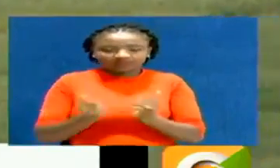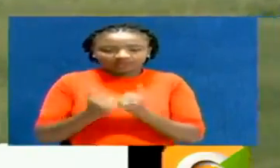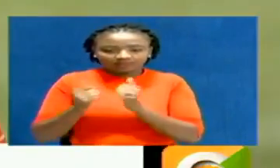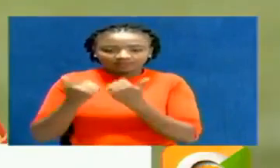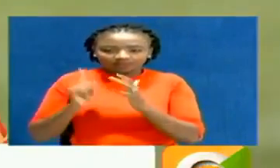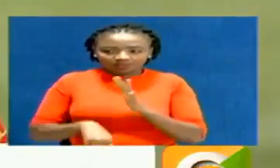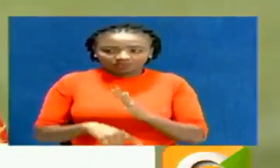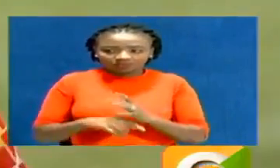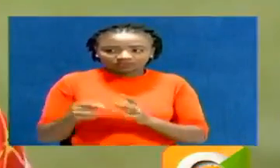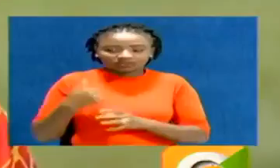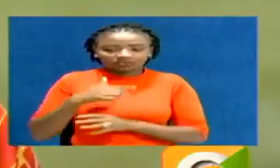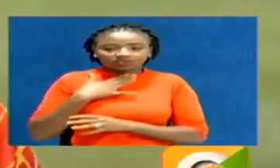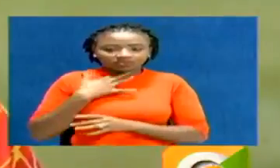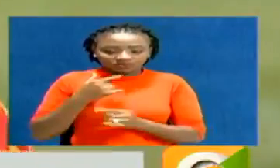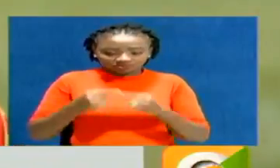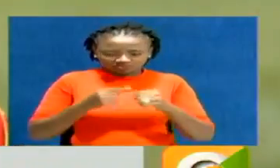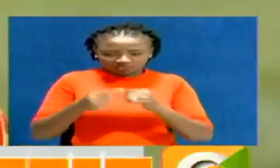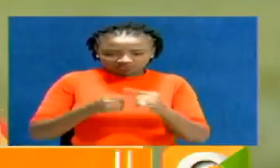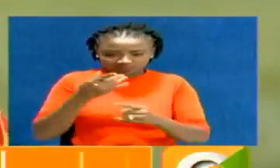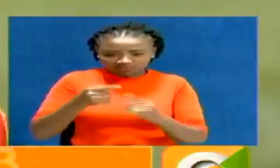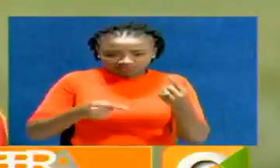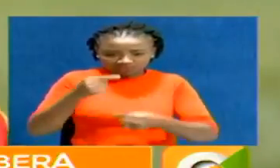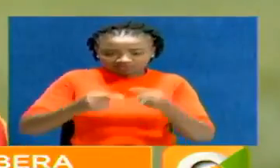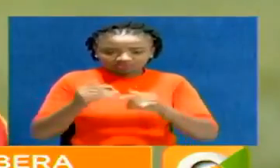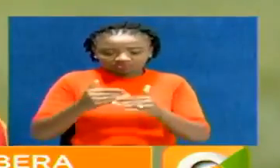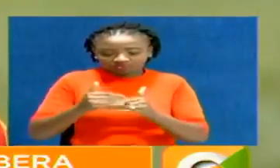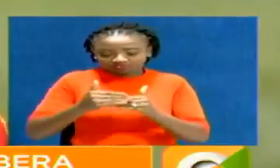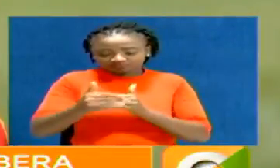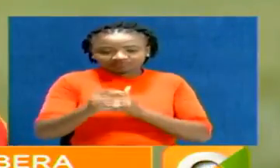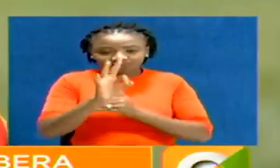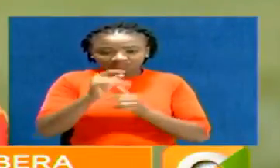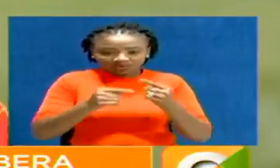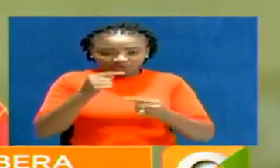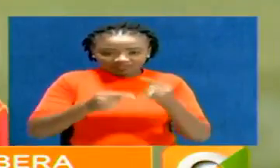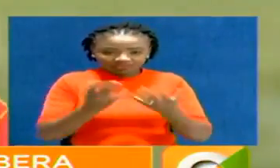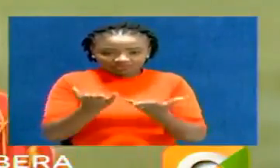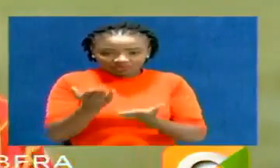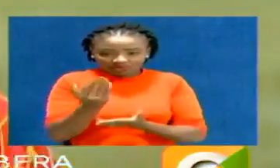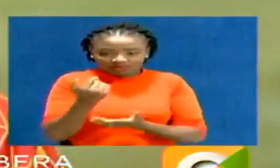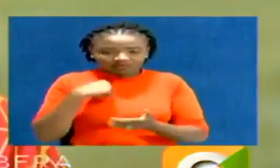Kubaki ligi hatutaki kwenda relegation, of which the next 3 matches zenye ziko mbele